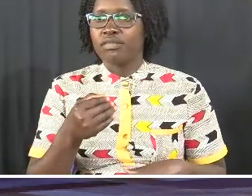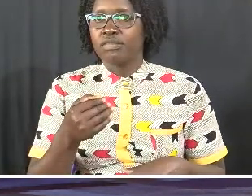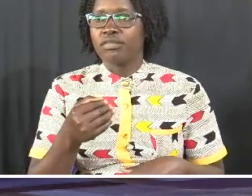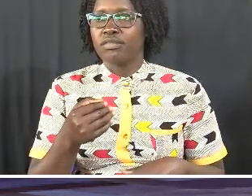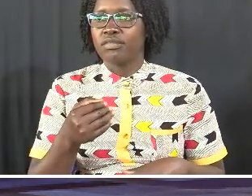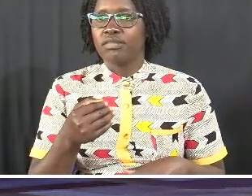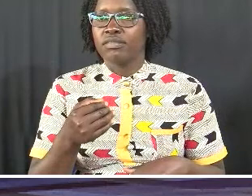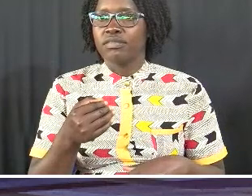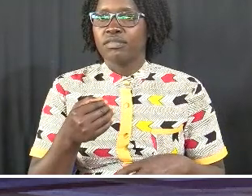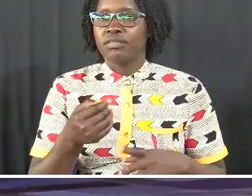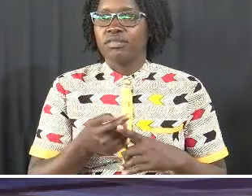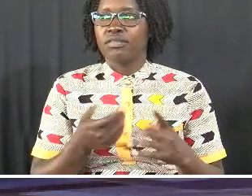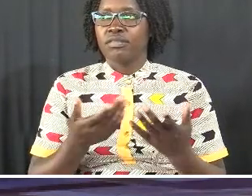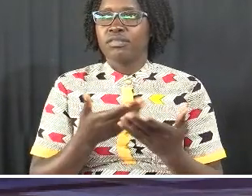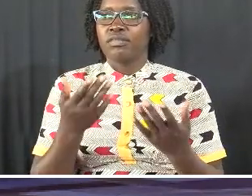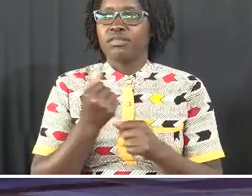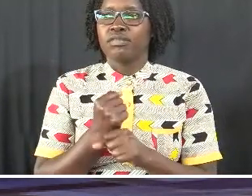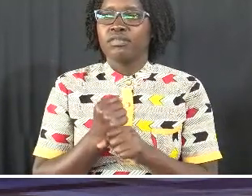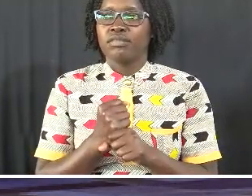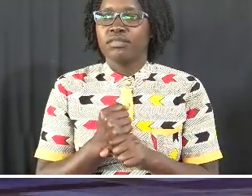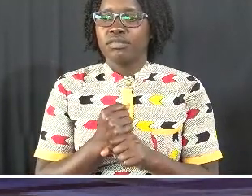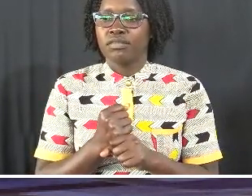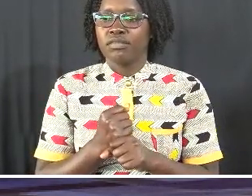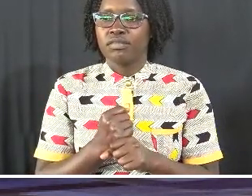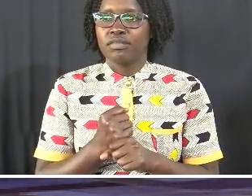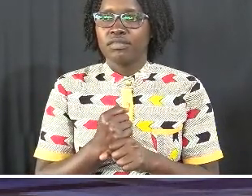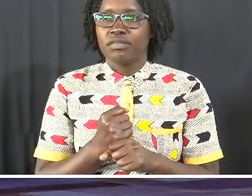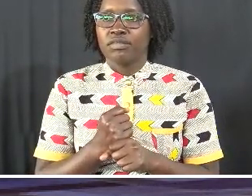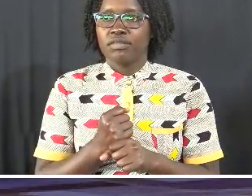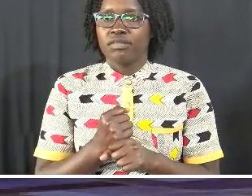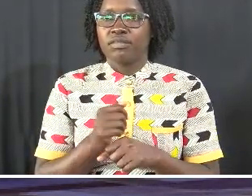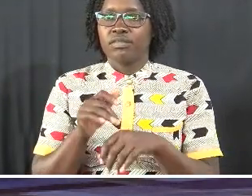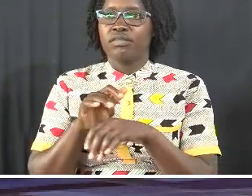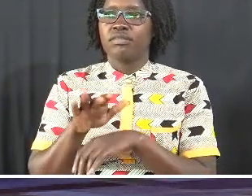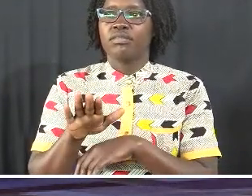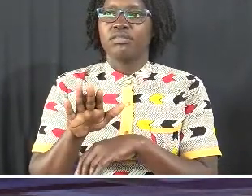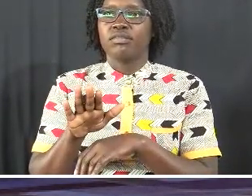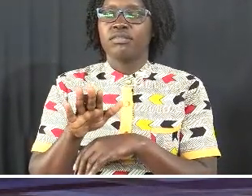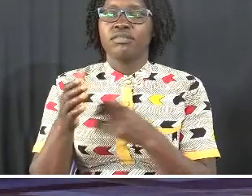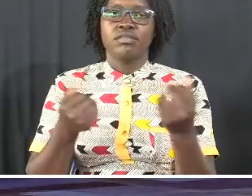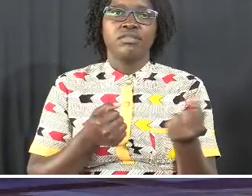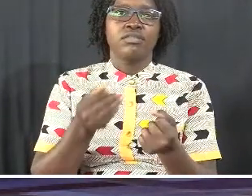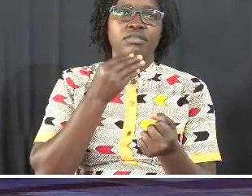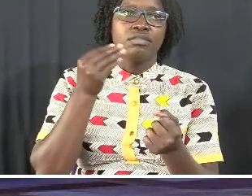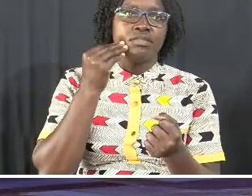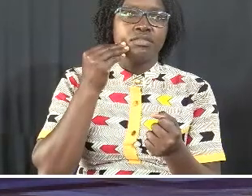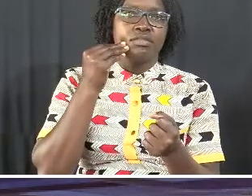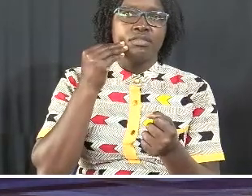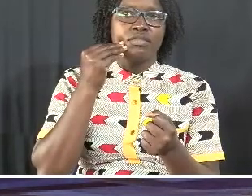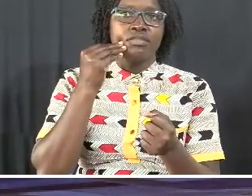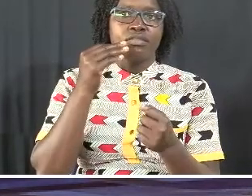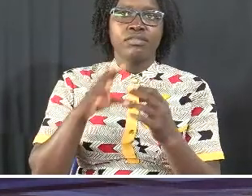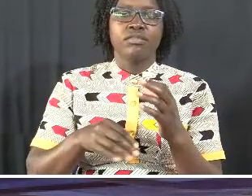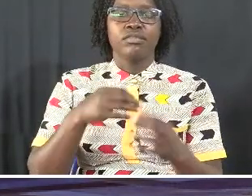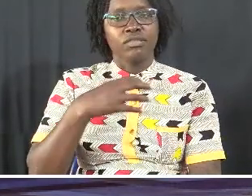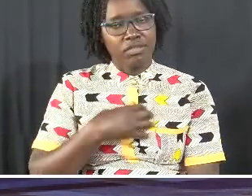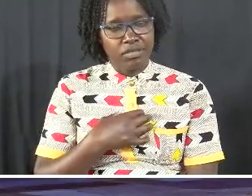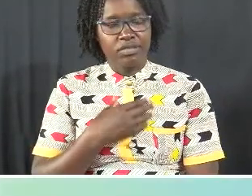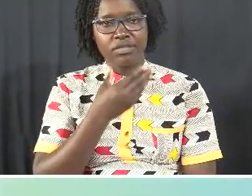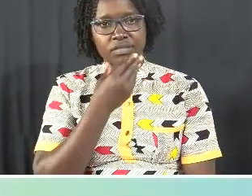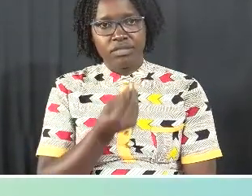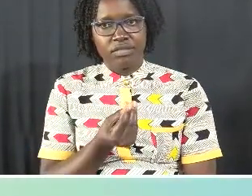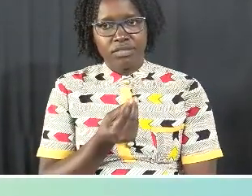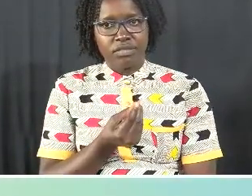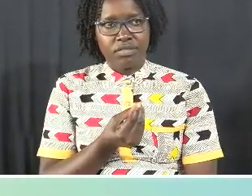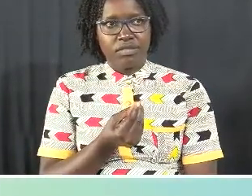city where he's working. I have not said which city it is. He went, drove home, and found his retired father,